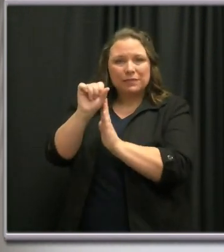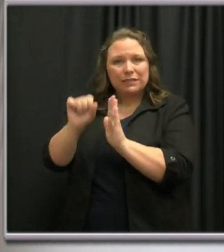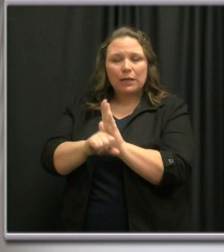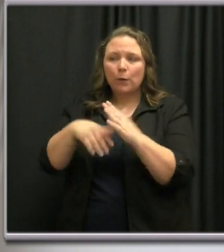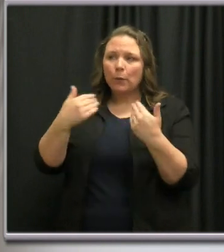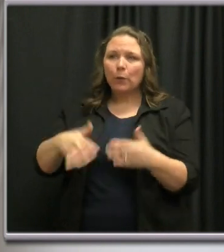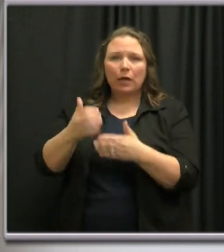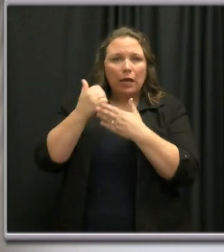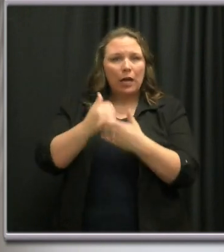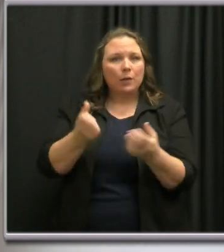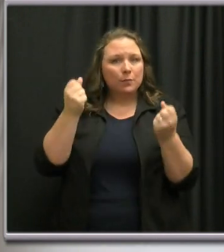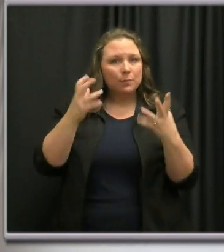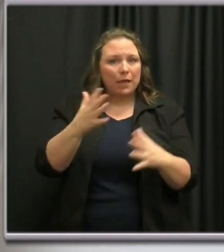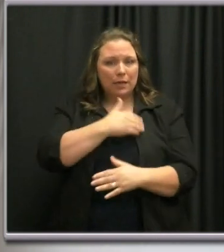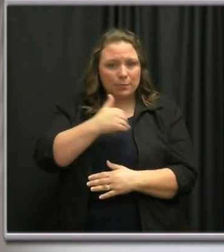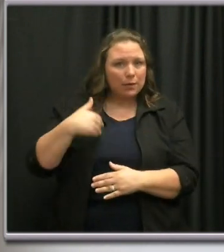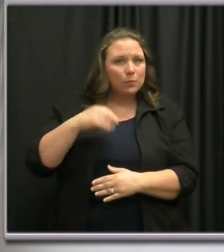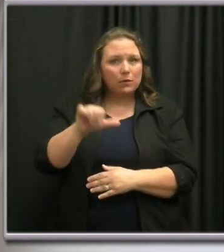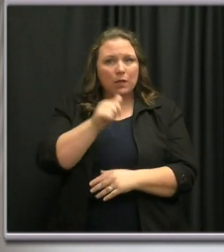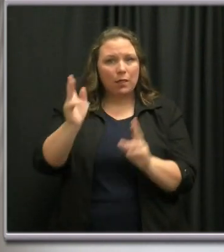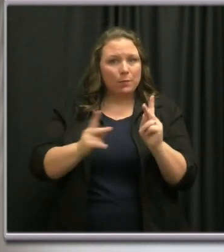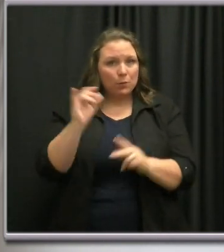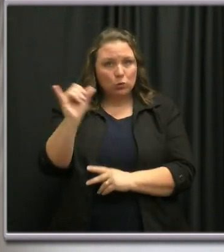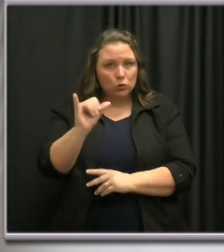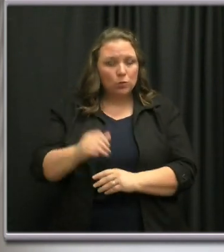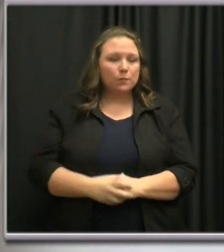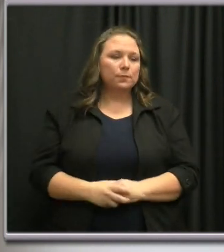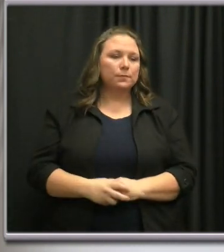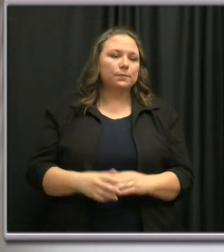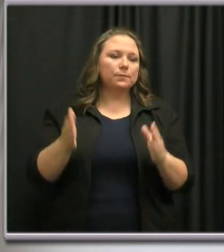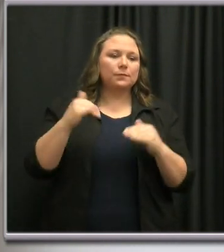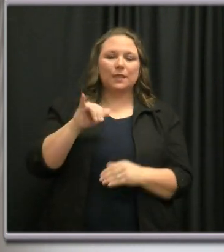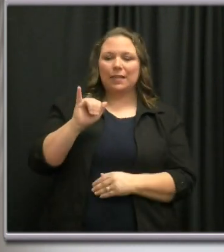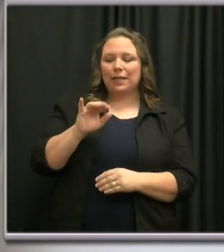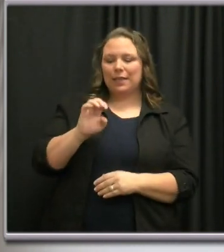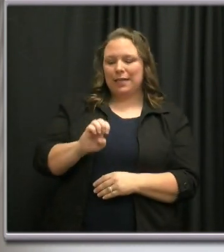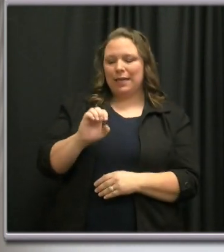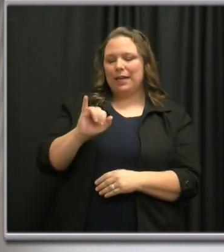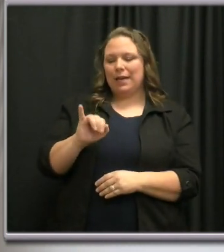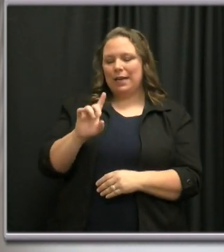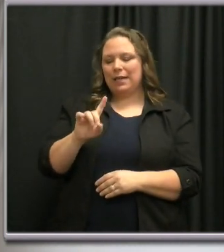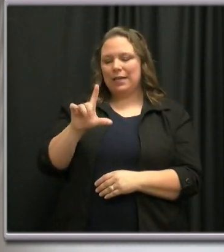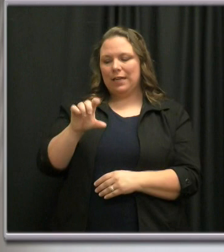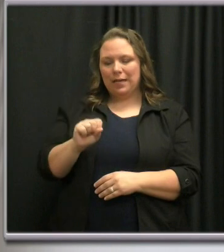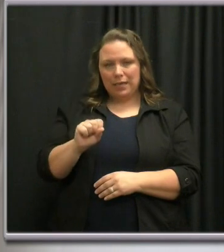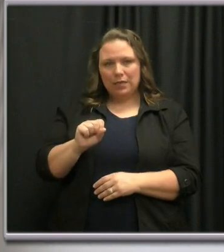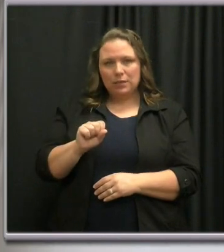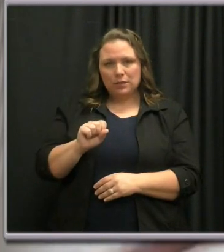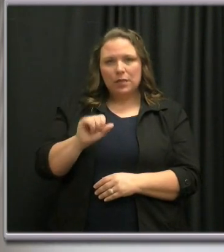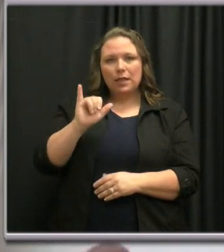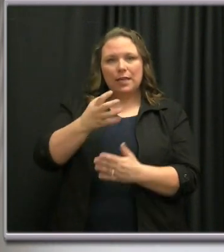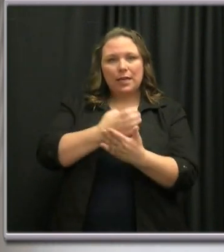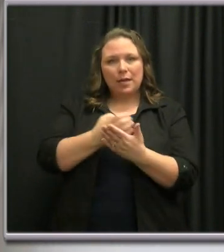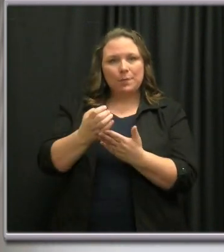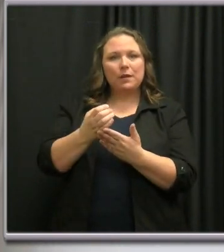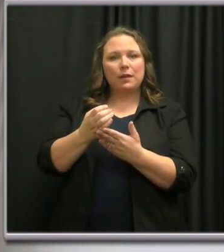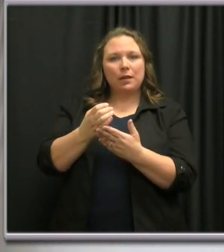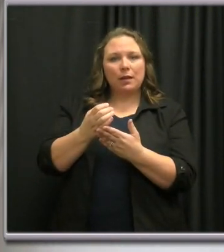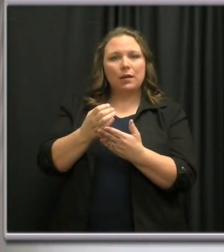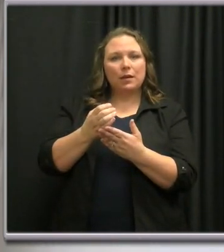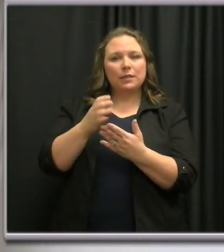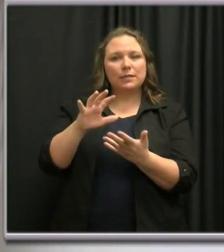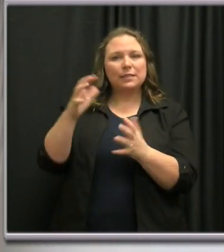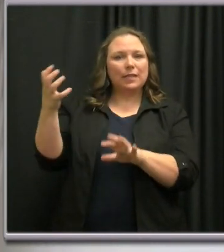helping a lot of our members and a lot of other folks. All right, the EIDLs, the EIDLs, the Economic Injury Disaster Loans, they were the first before